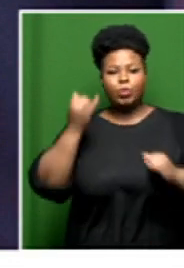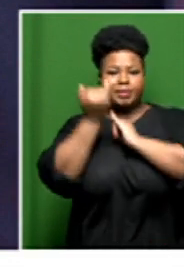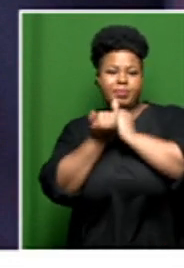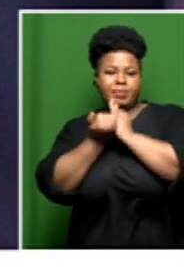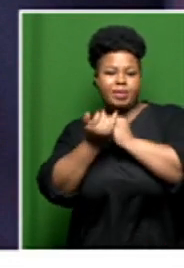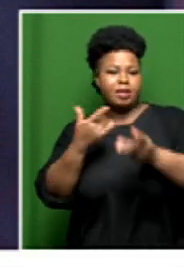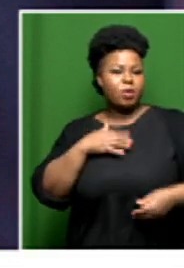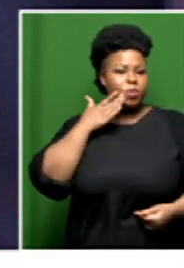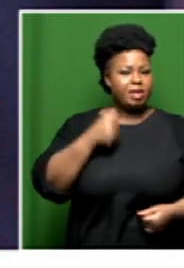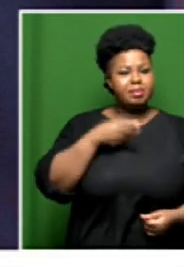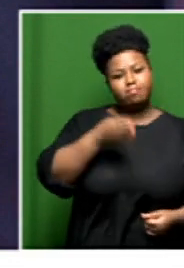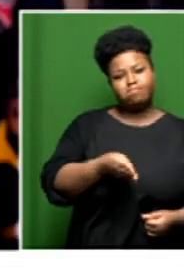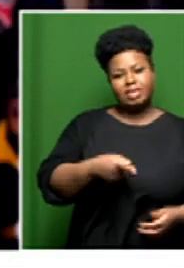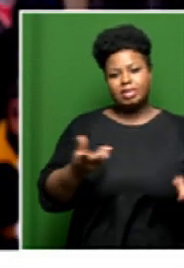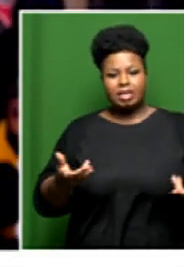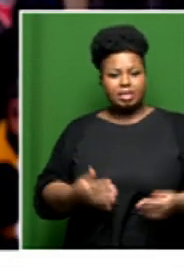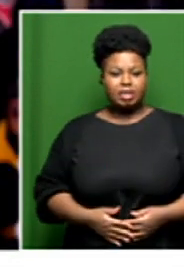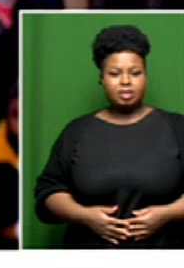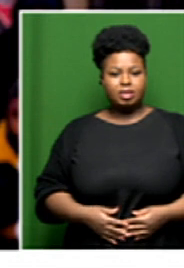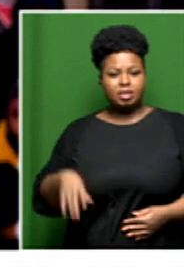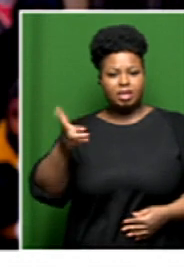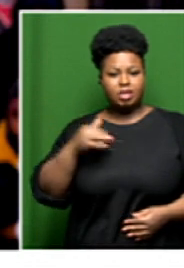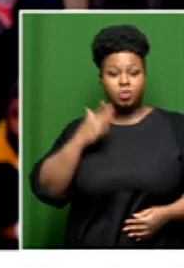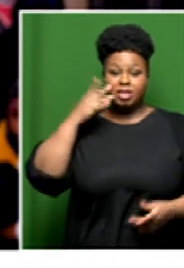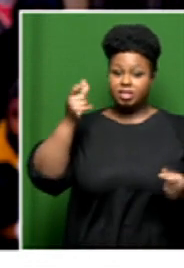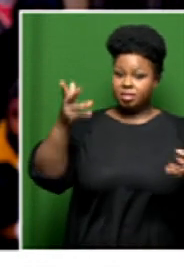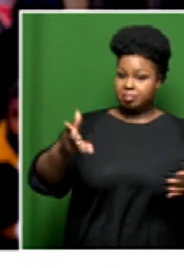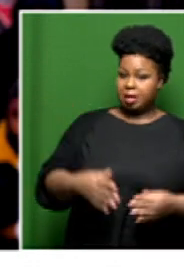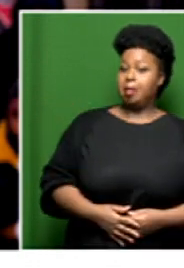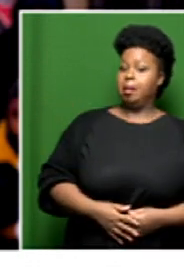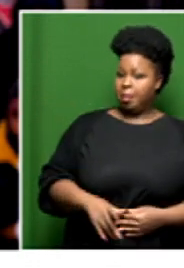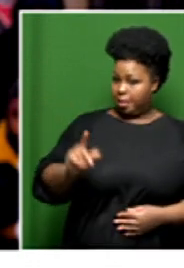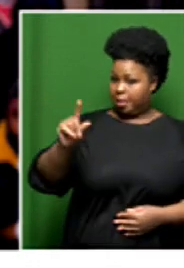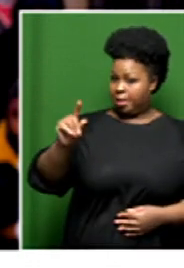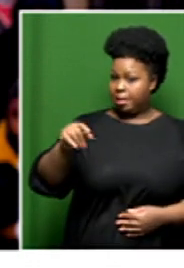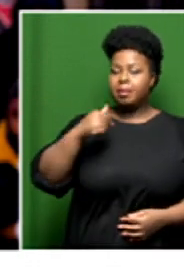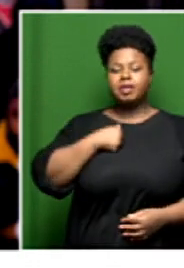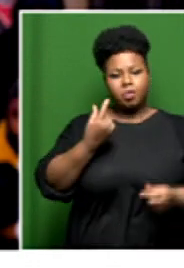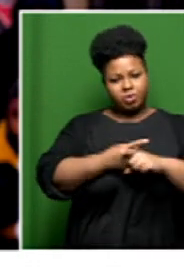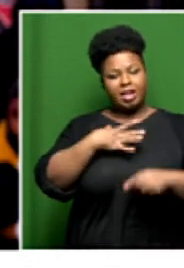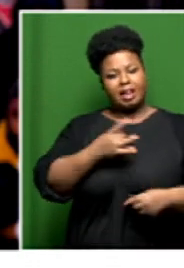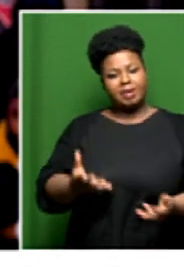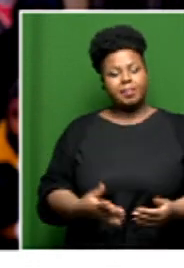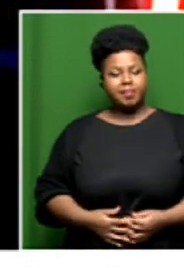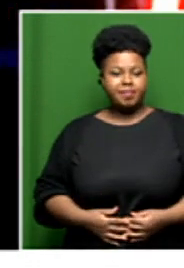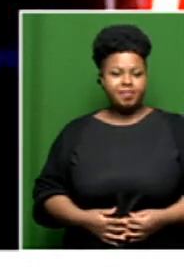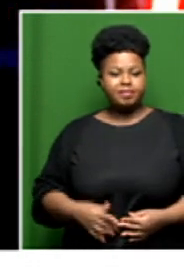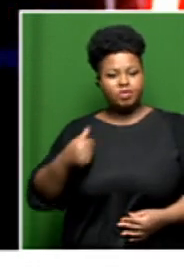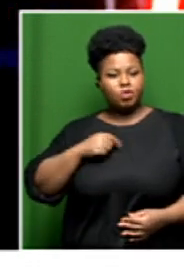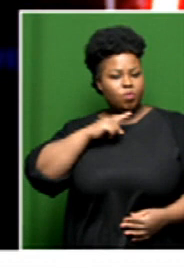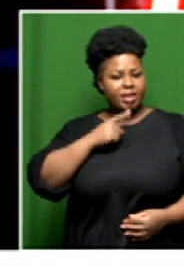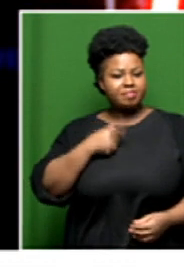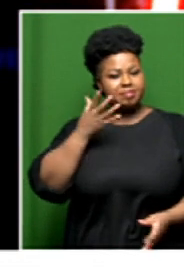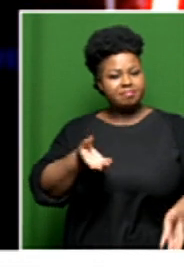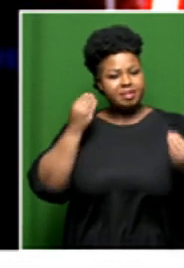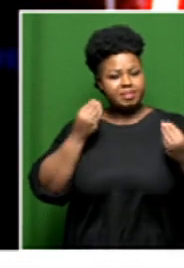is what I do when I'm at Vogue nights, or, you know. And when I did this there, I was like, okay, they've taken a liking to it. That gave me the upper